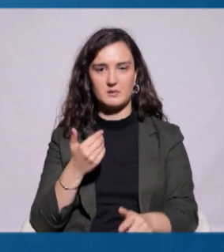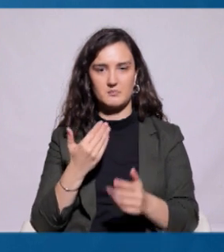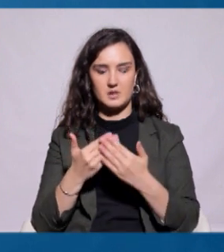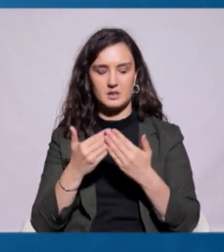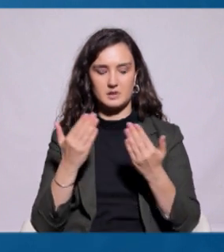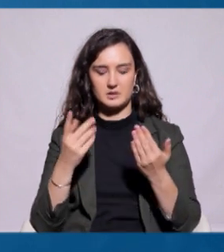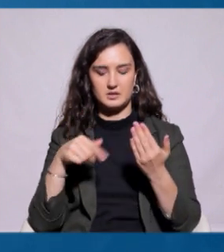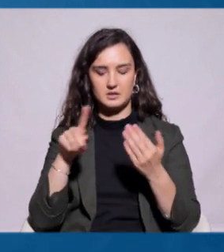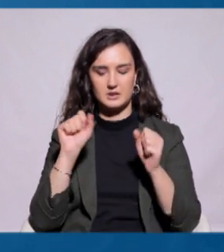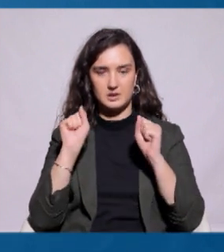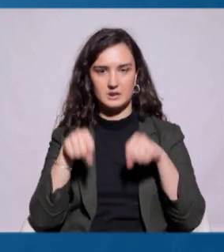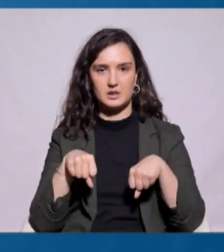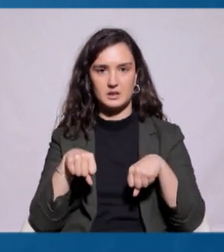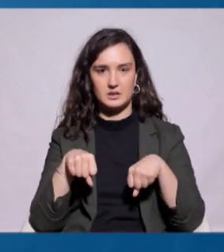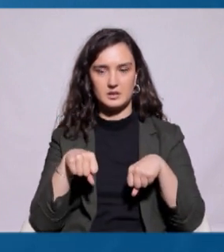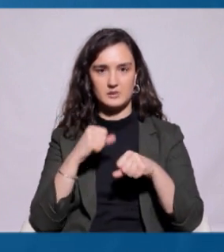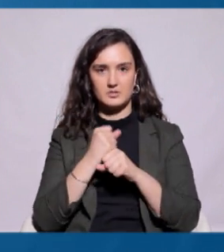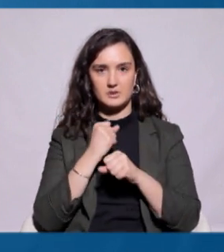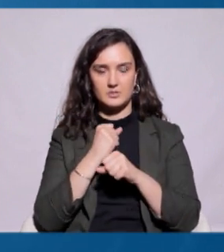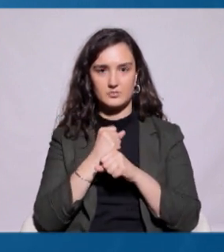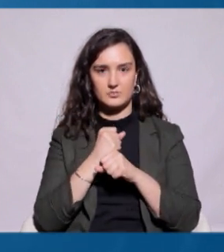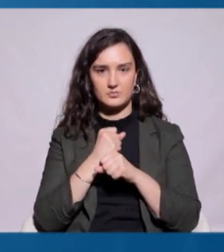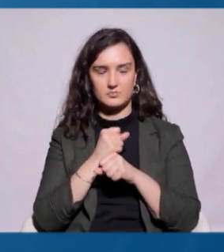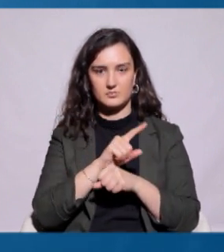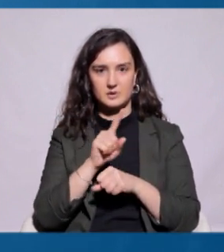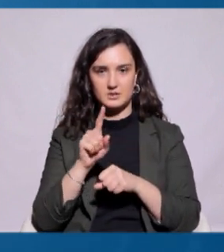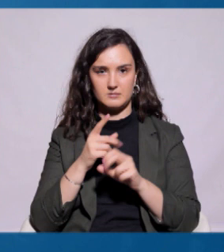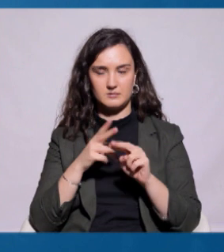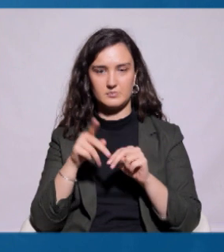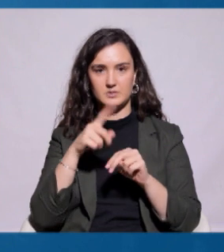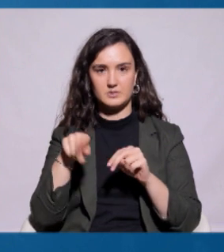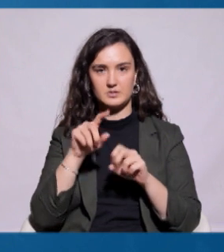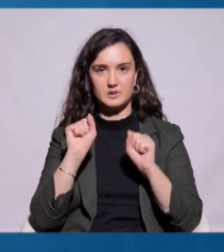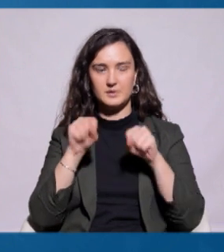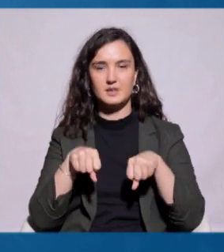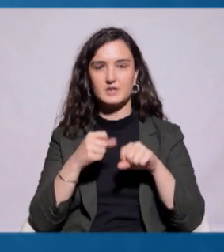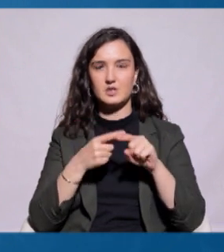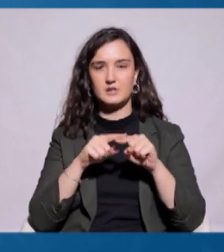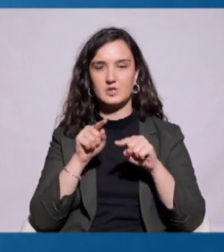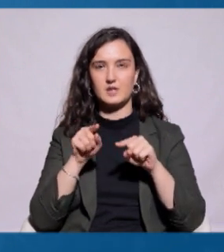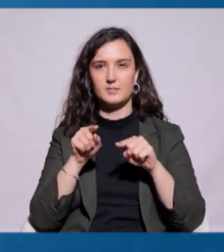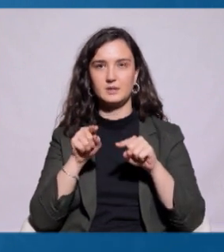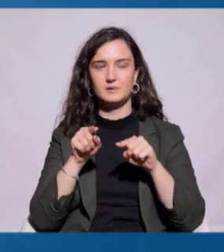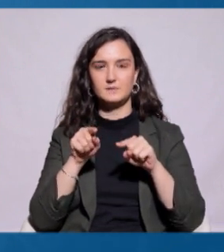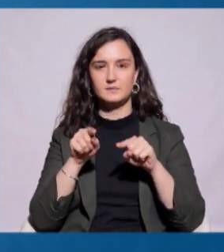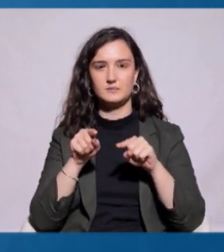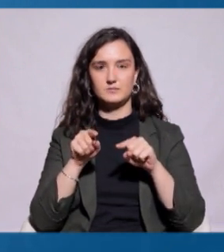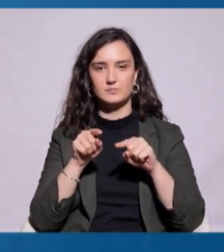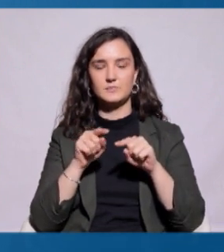example, they can build machines. They could find a solution.